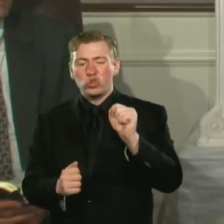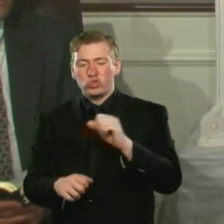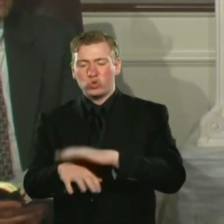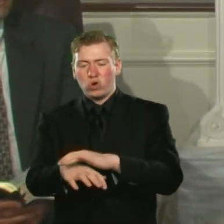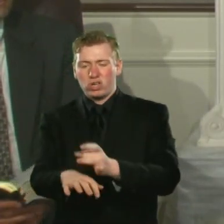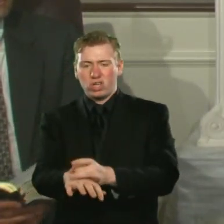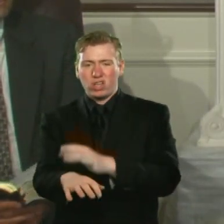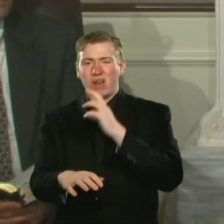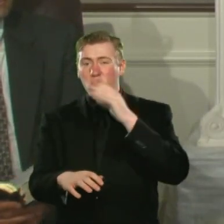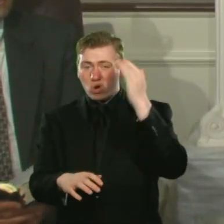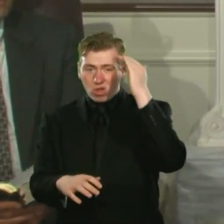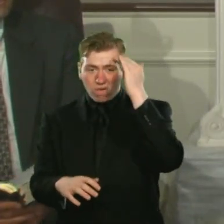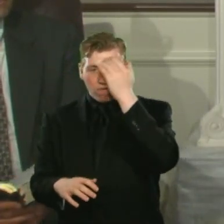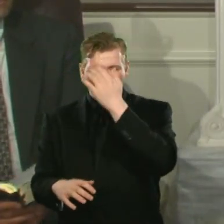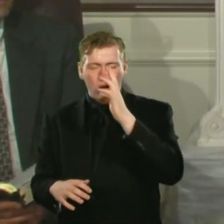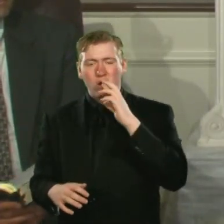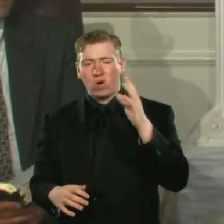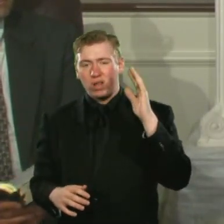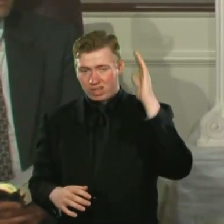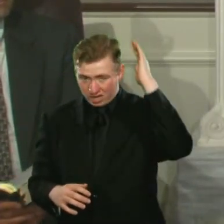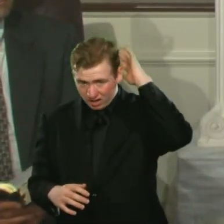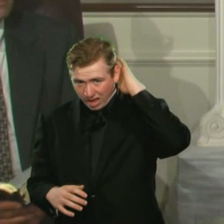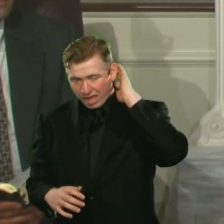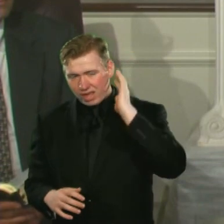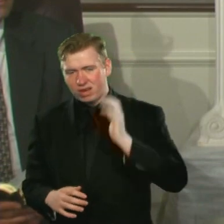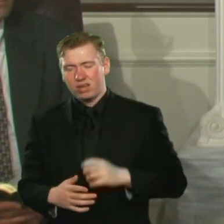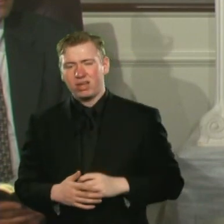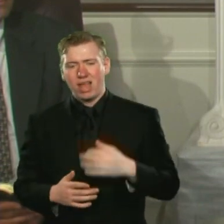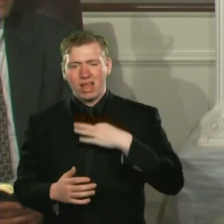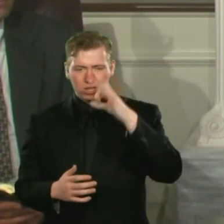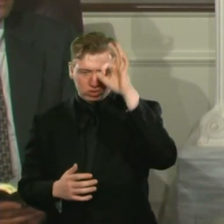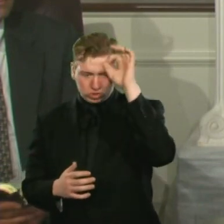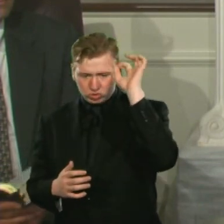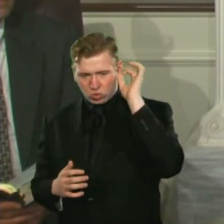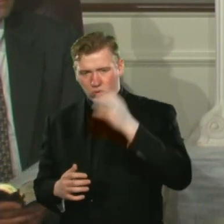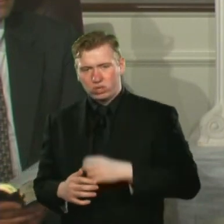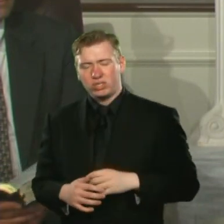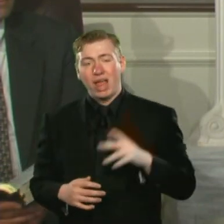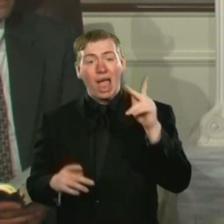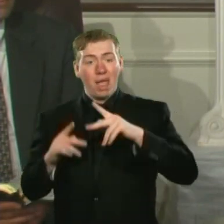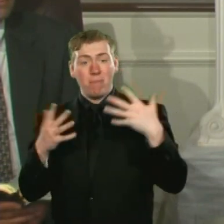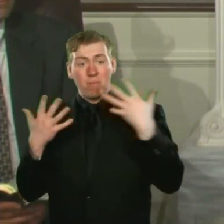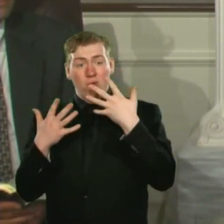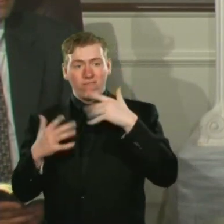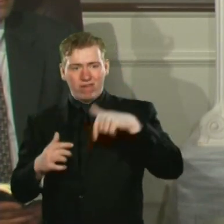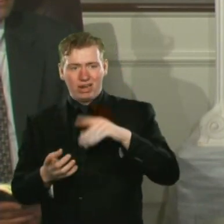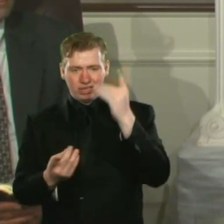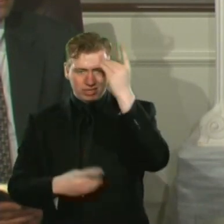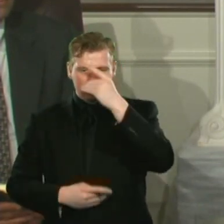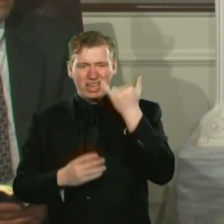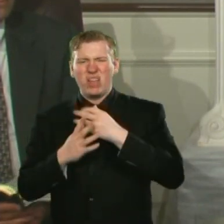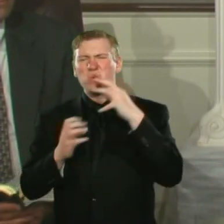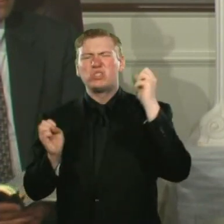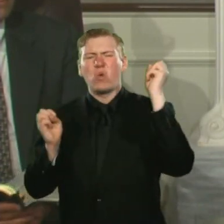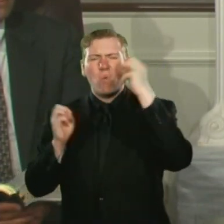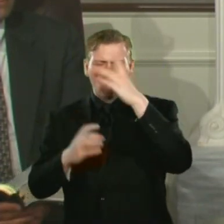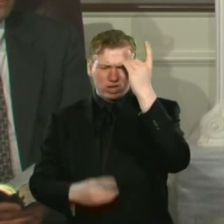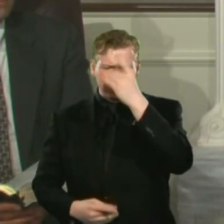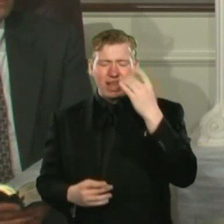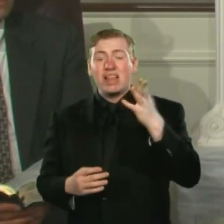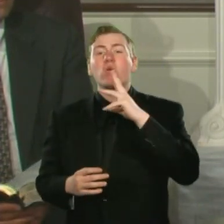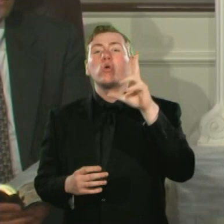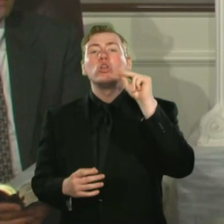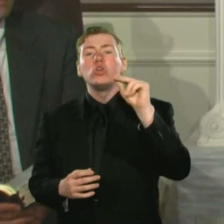their forehead or their head. And people feared this disease. It was the worst. There was